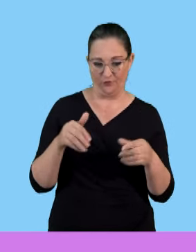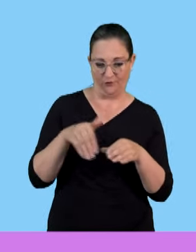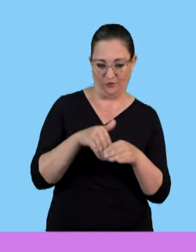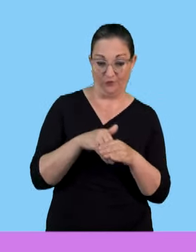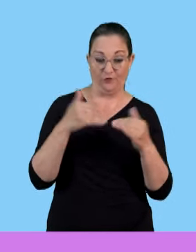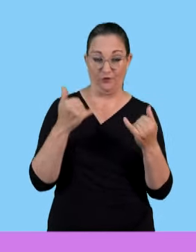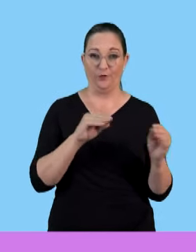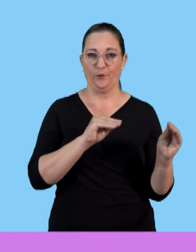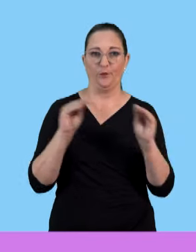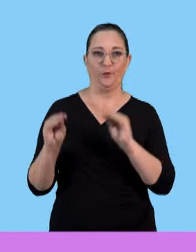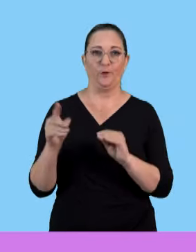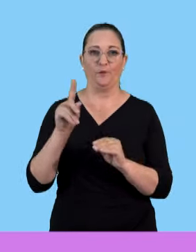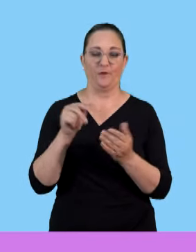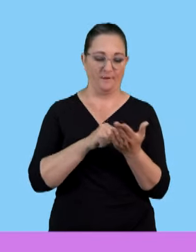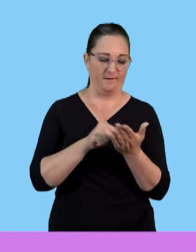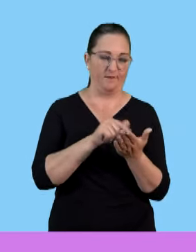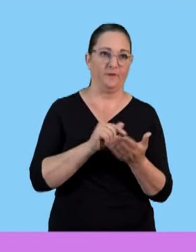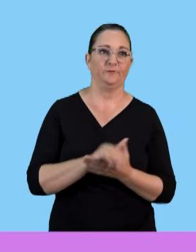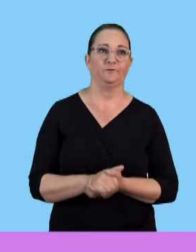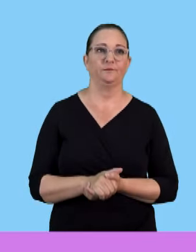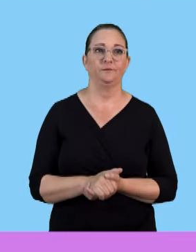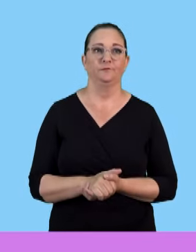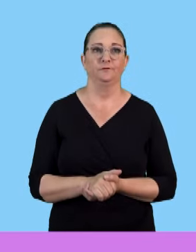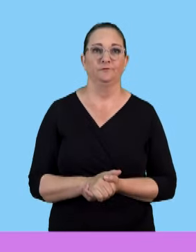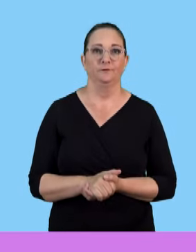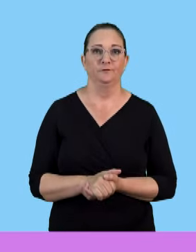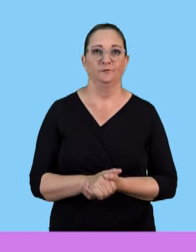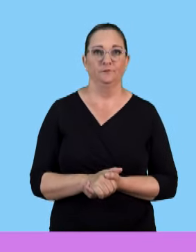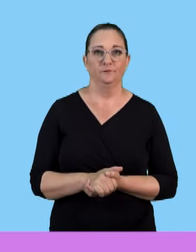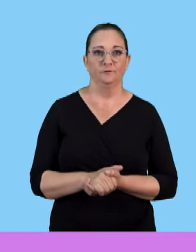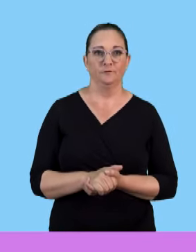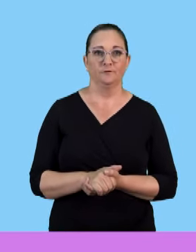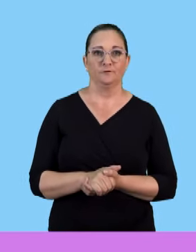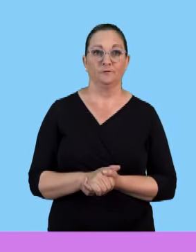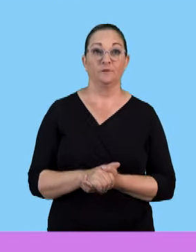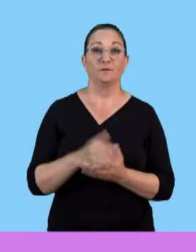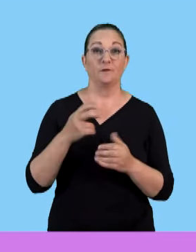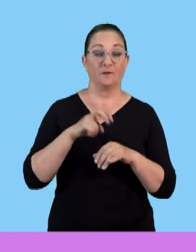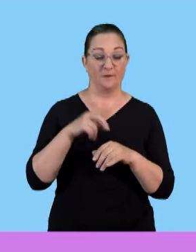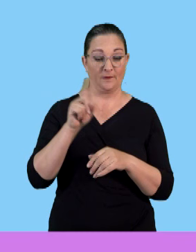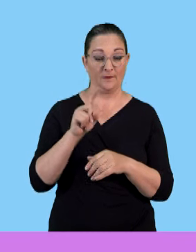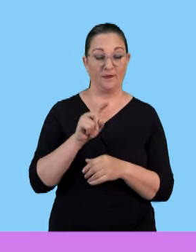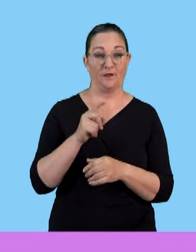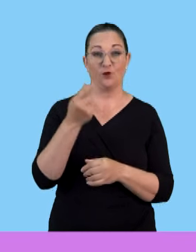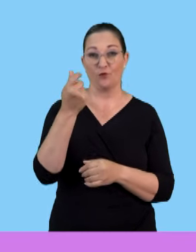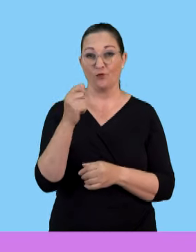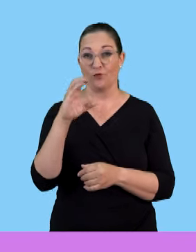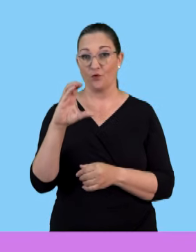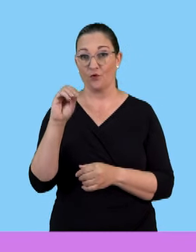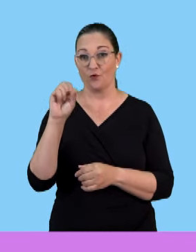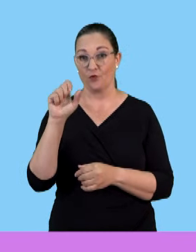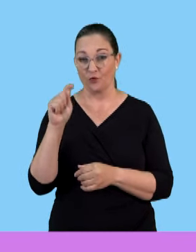context. Now we go to calculations. Now, We are to calculate the